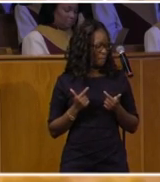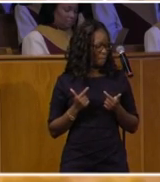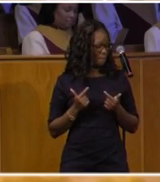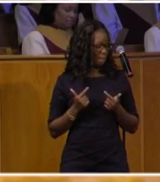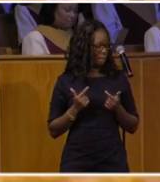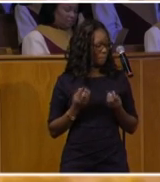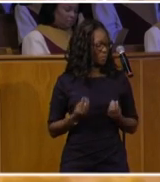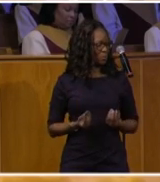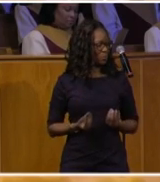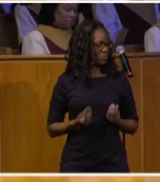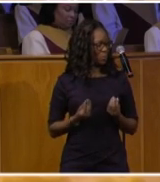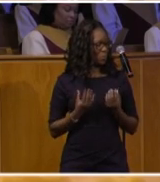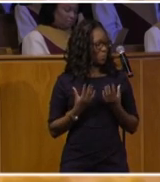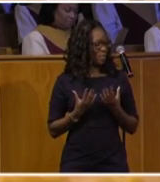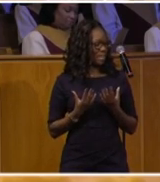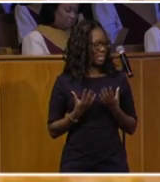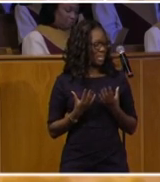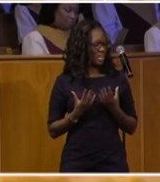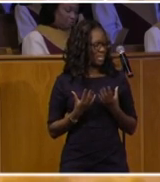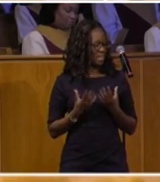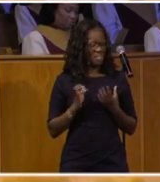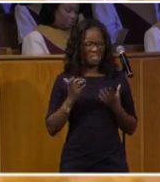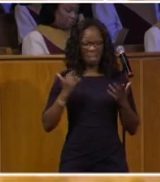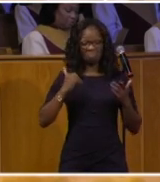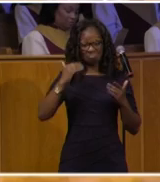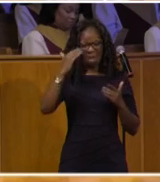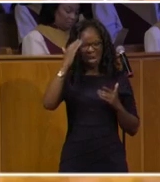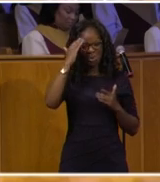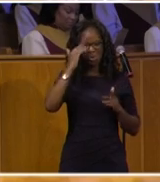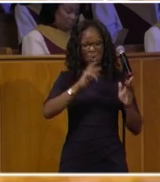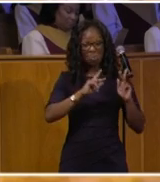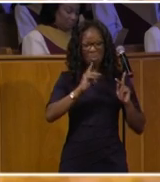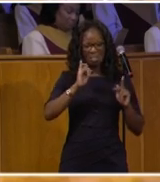There's so many that I know.